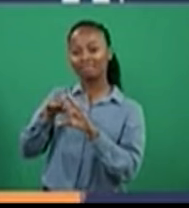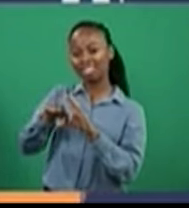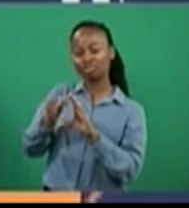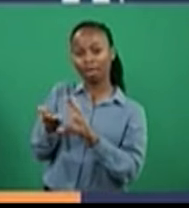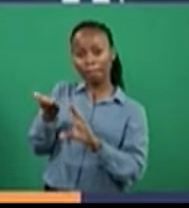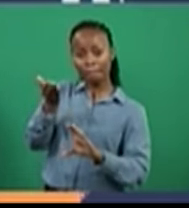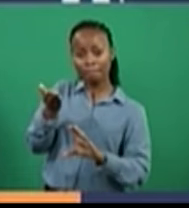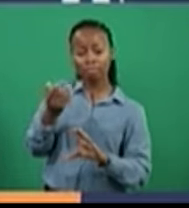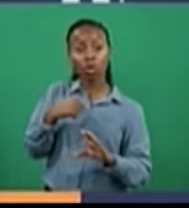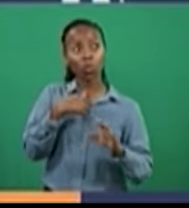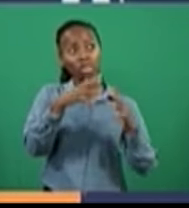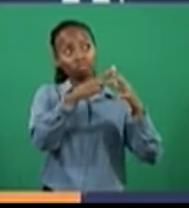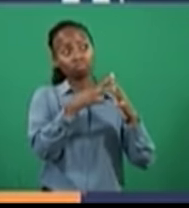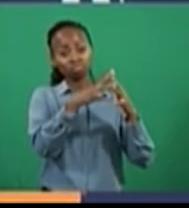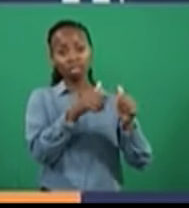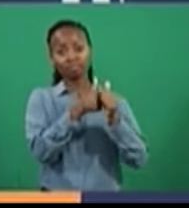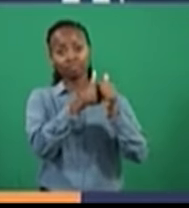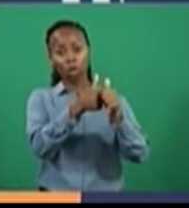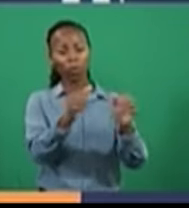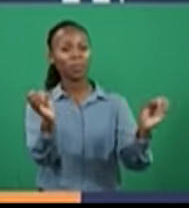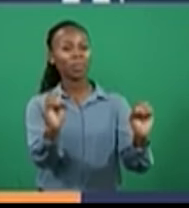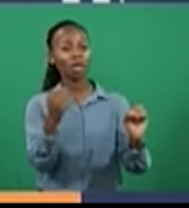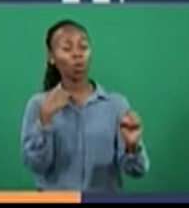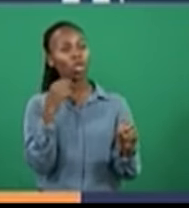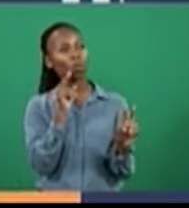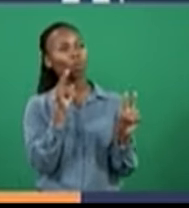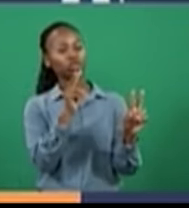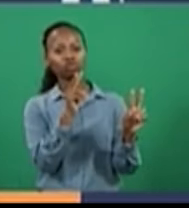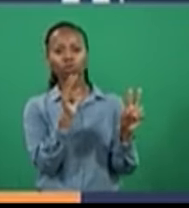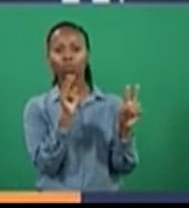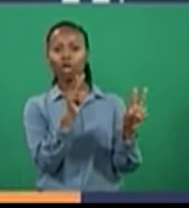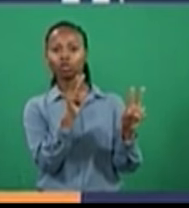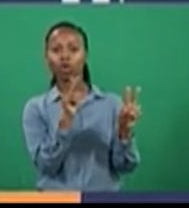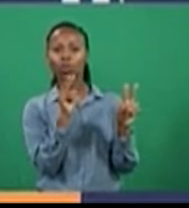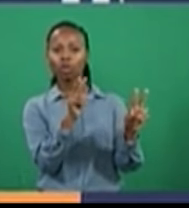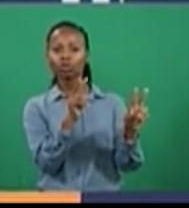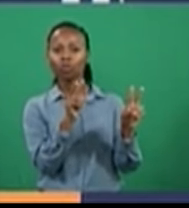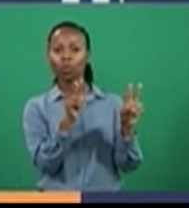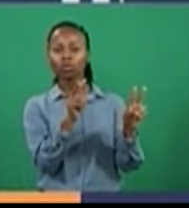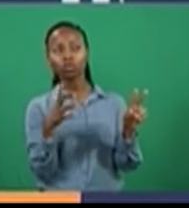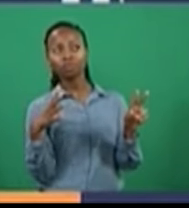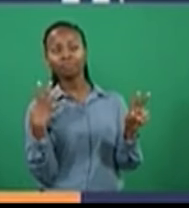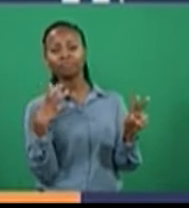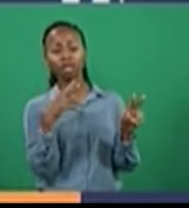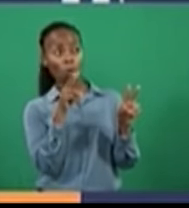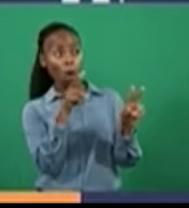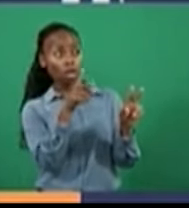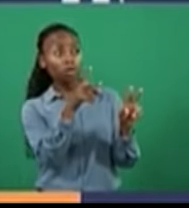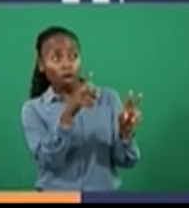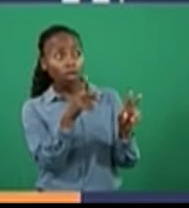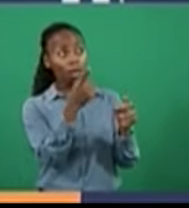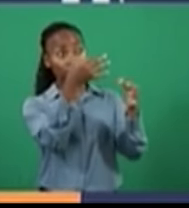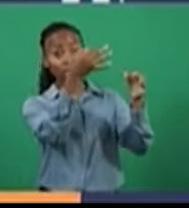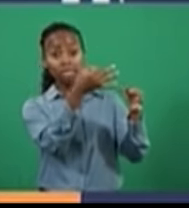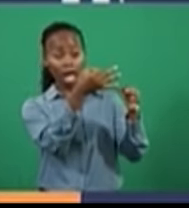we don't follow the Fed. We watch the Fed. Because the decisions of the Fed have got implications